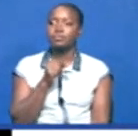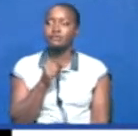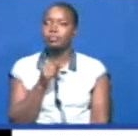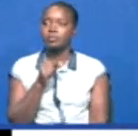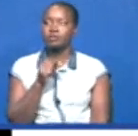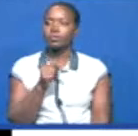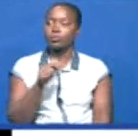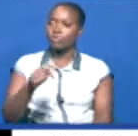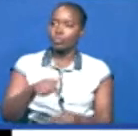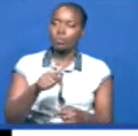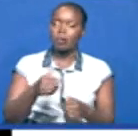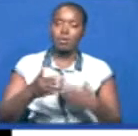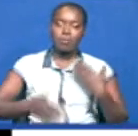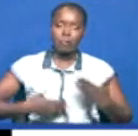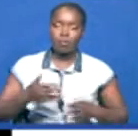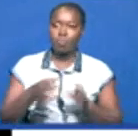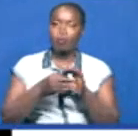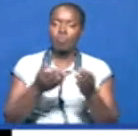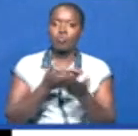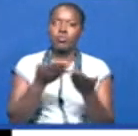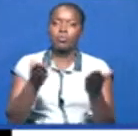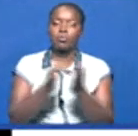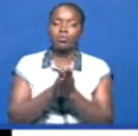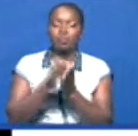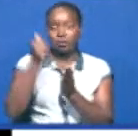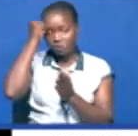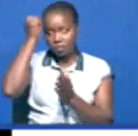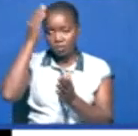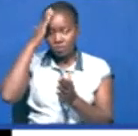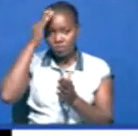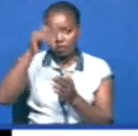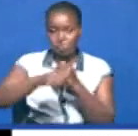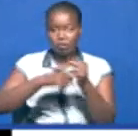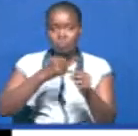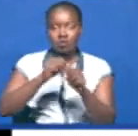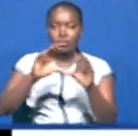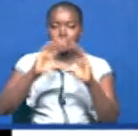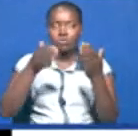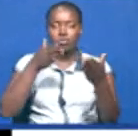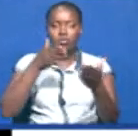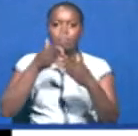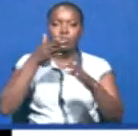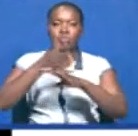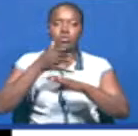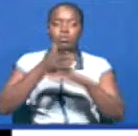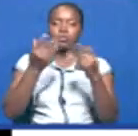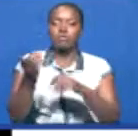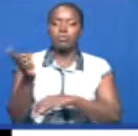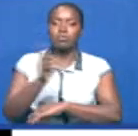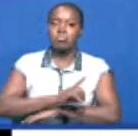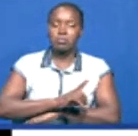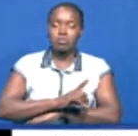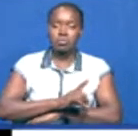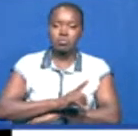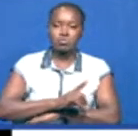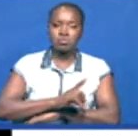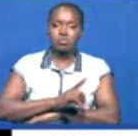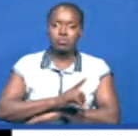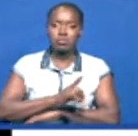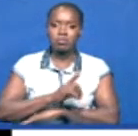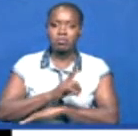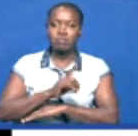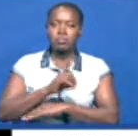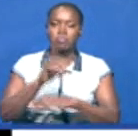today I'm pleased to join you as we commemorate this year's World Anti-Counterfeit Day. The Executive Office